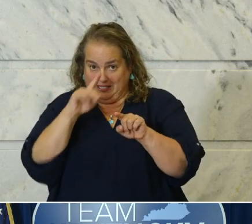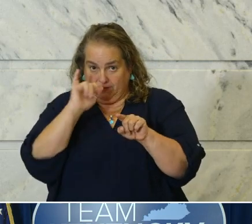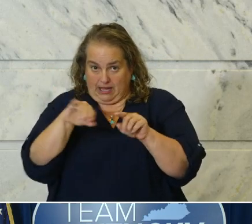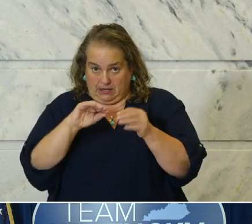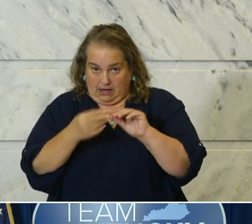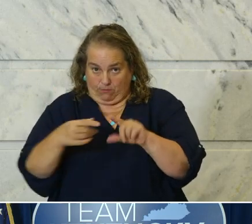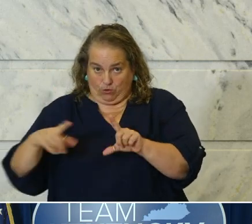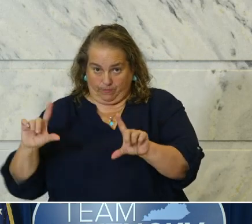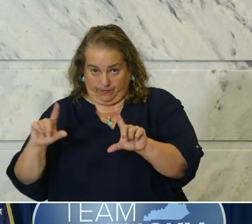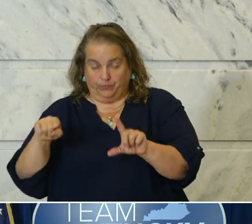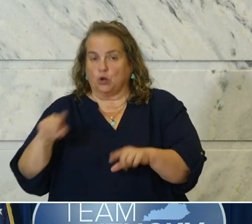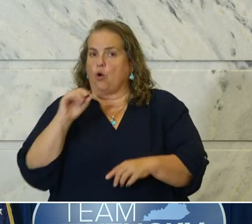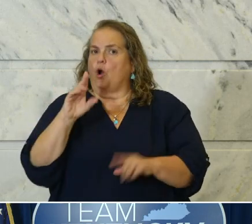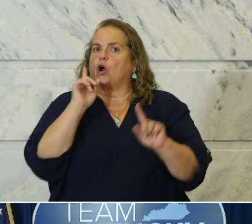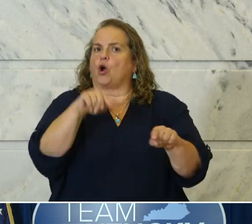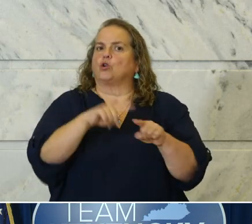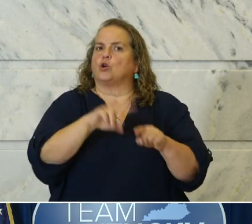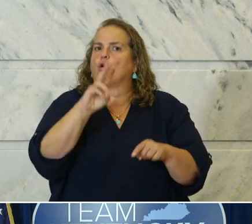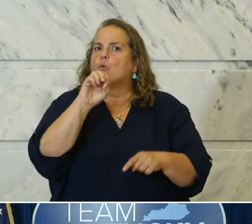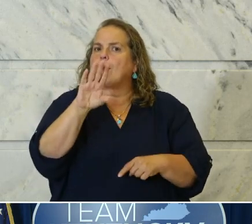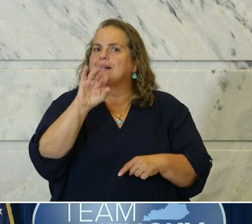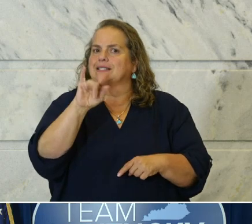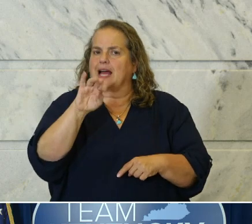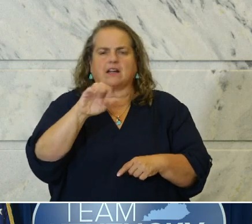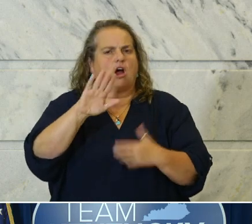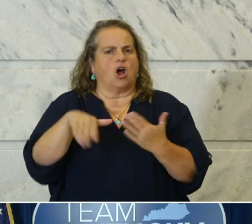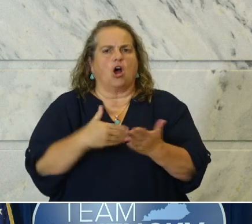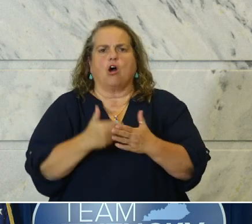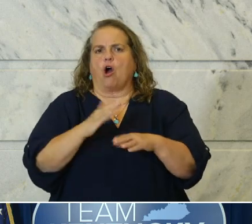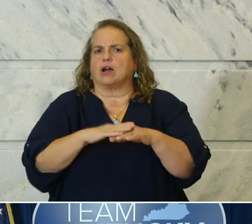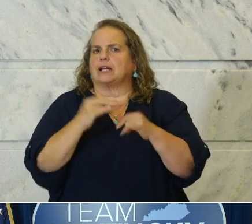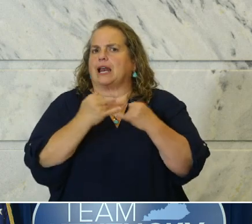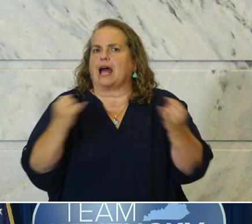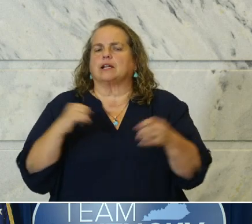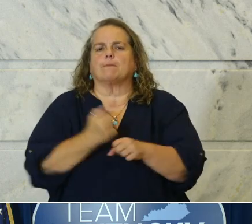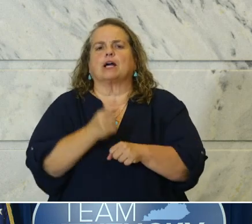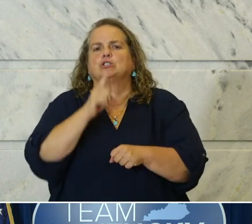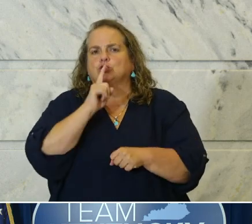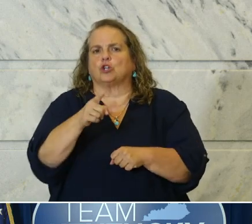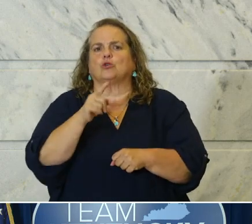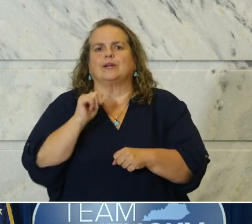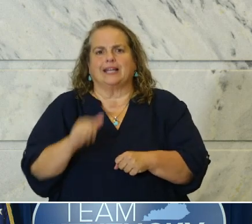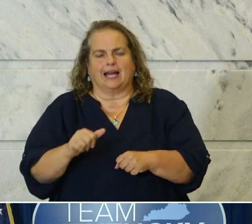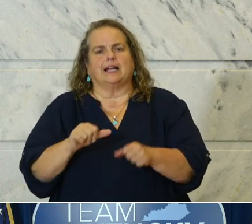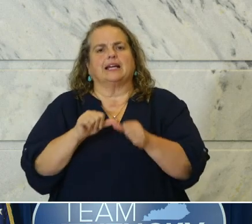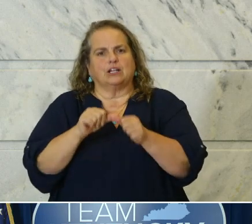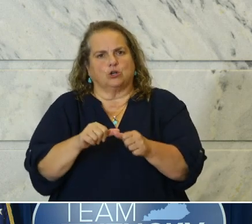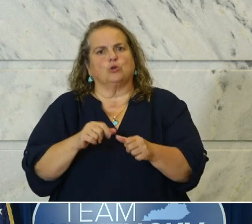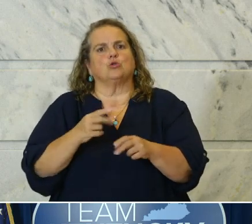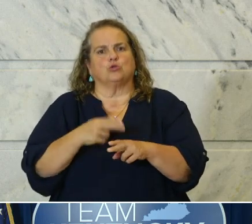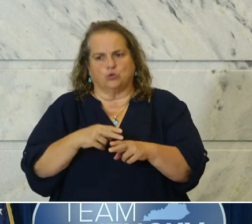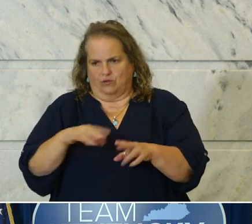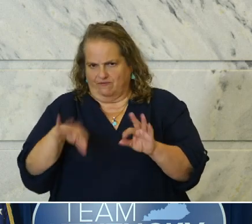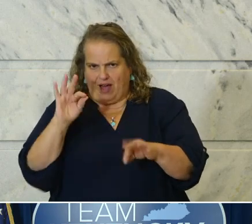can go to the website. This is all online. Make sure you continue to use it. There's also the